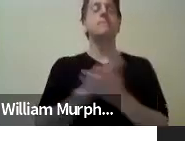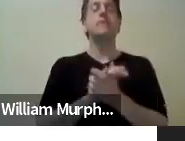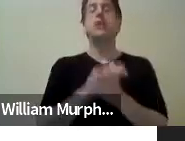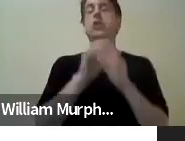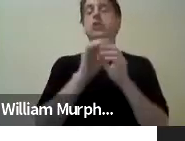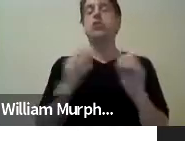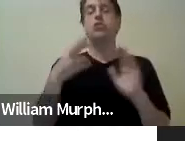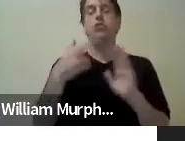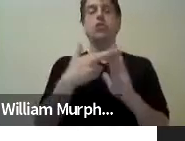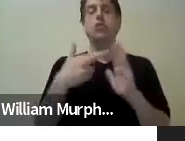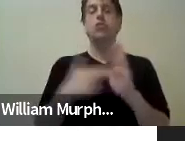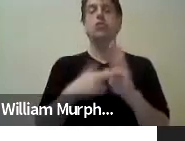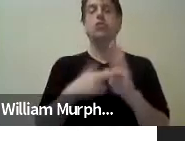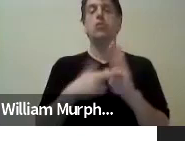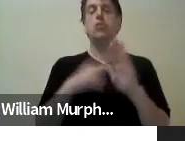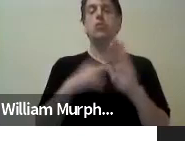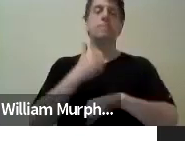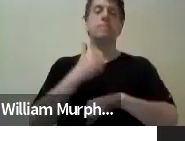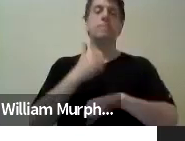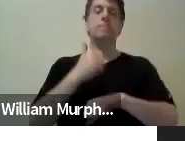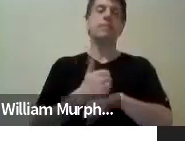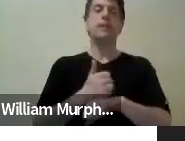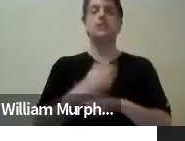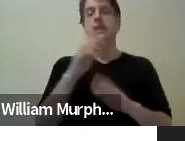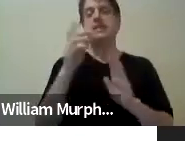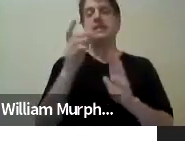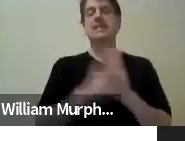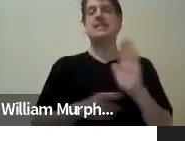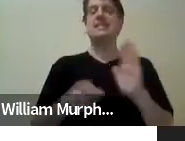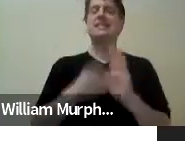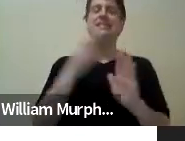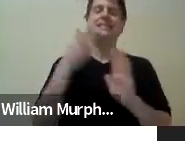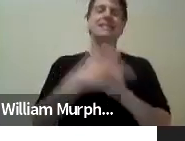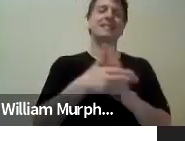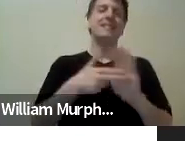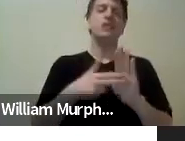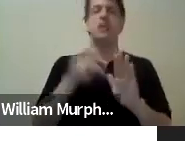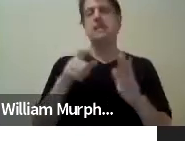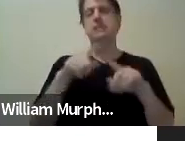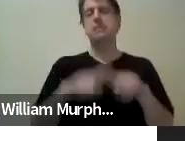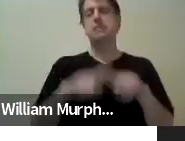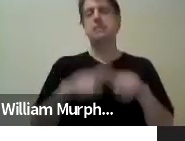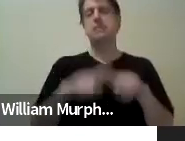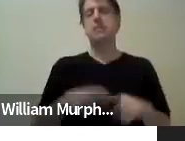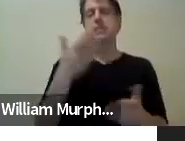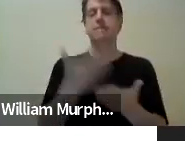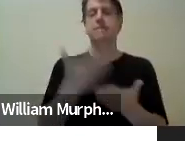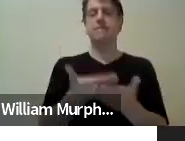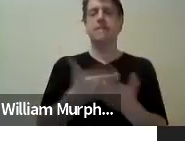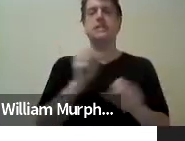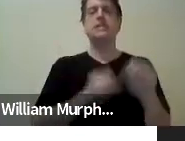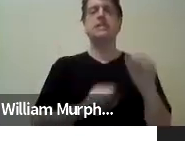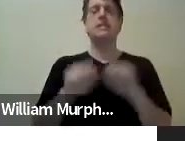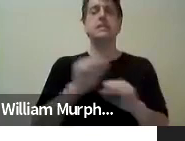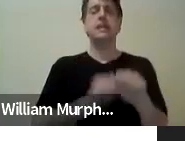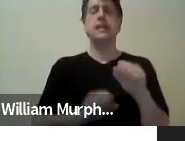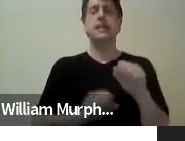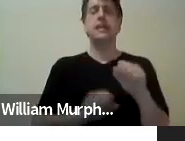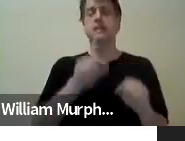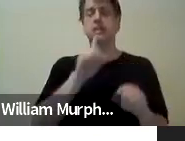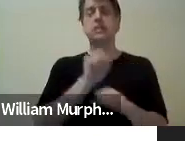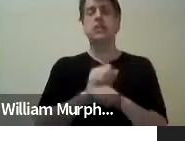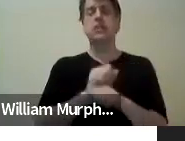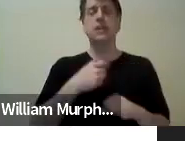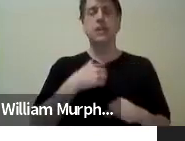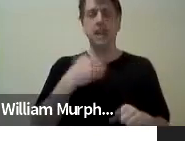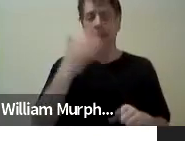on stereotypes or perceptions. It must be based on facts and science. And certainly I know that FHP and